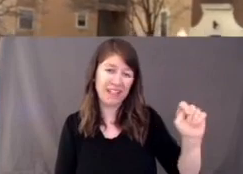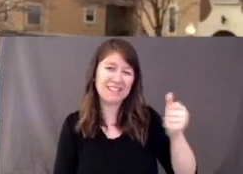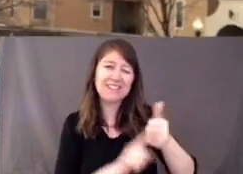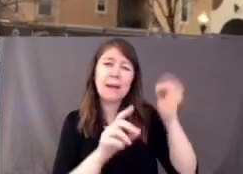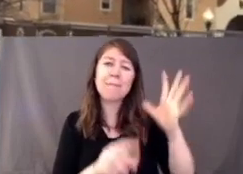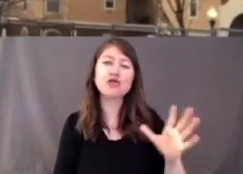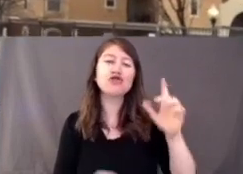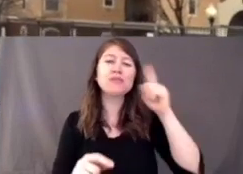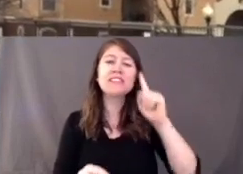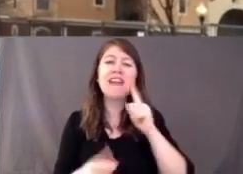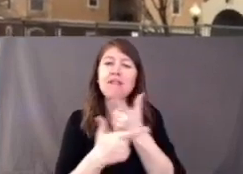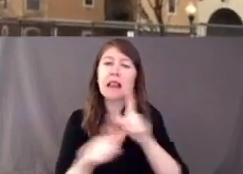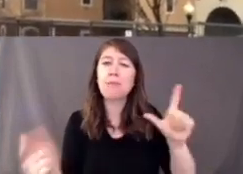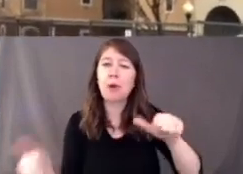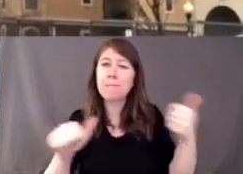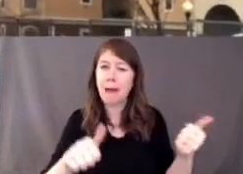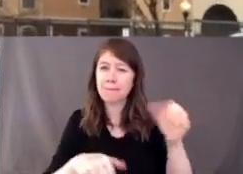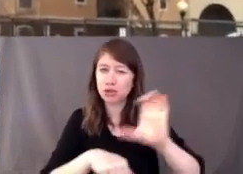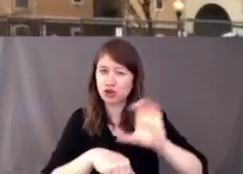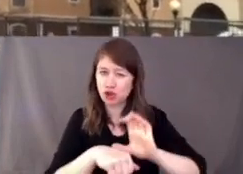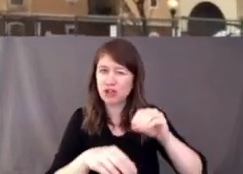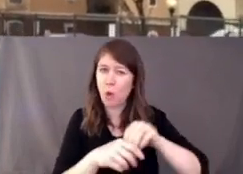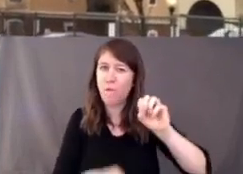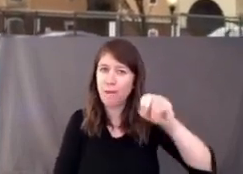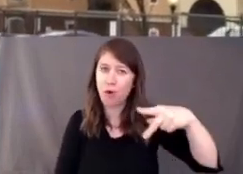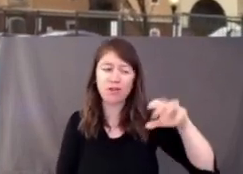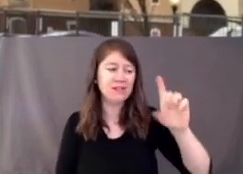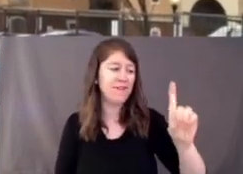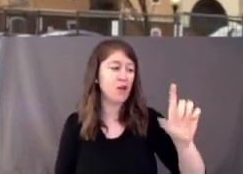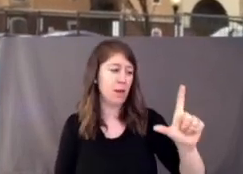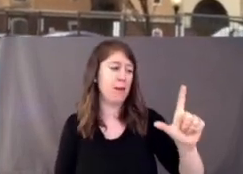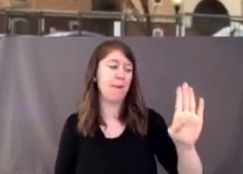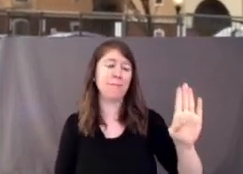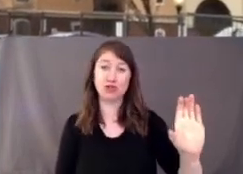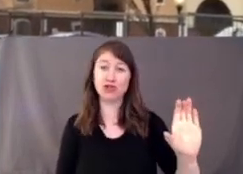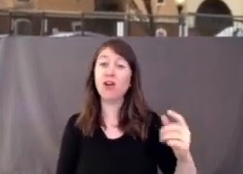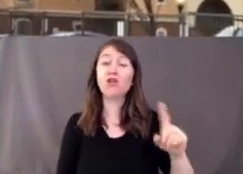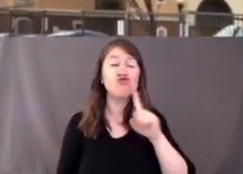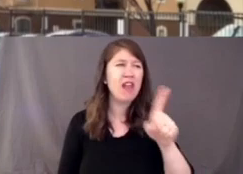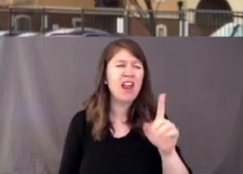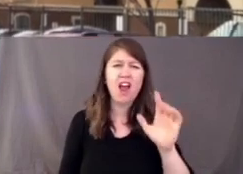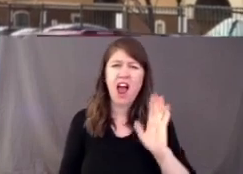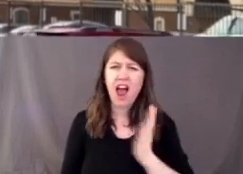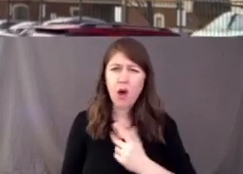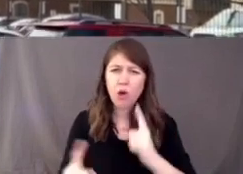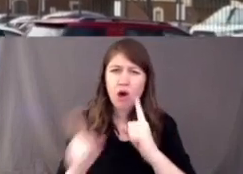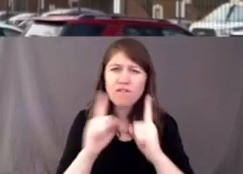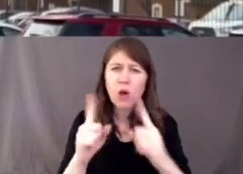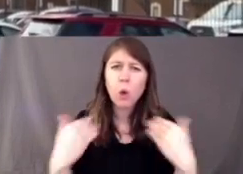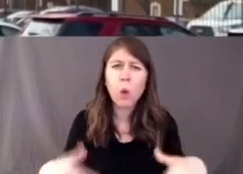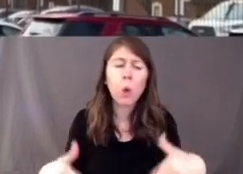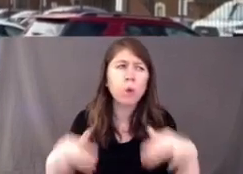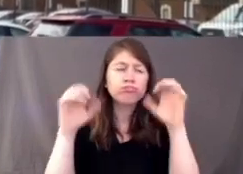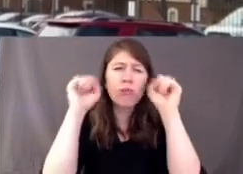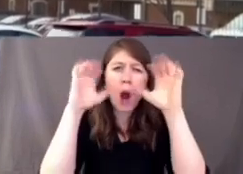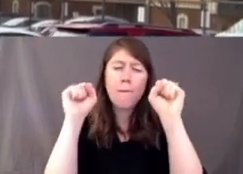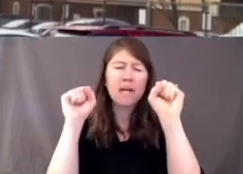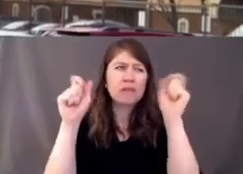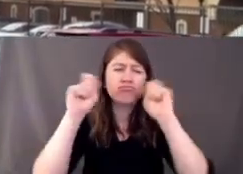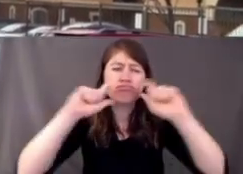Liberty Baptist Church in Overland Park. This was an eye-opening conversation for me, and it was